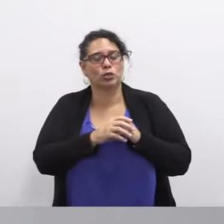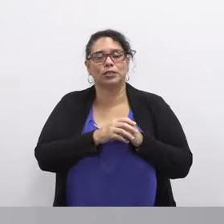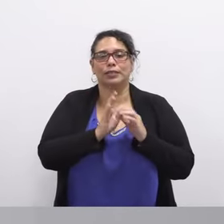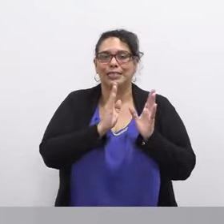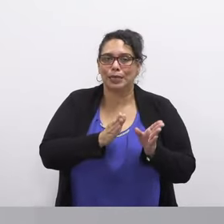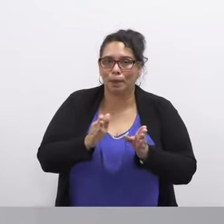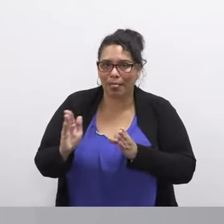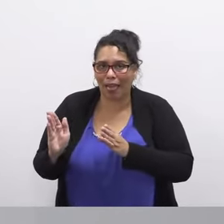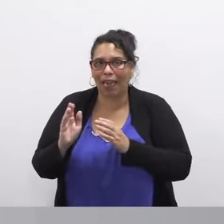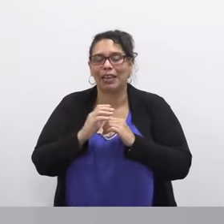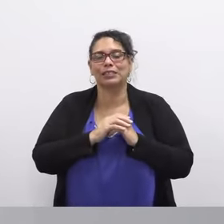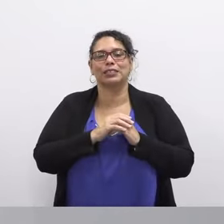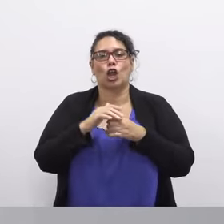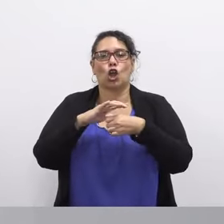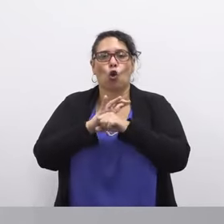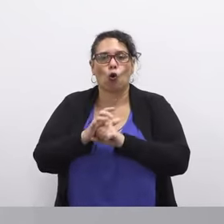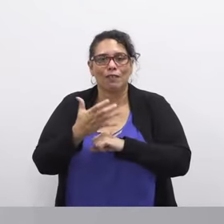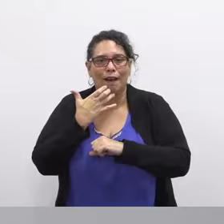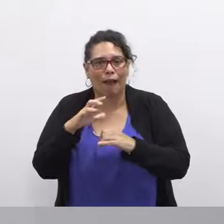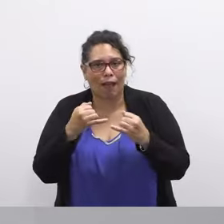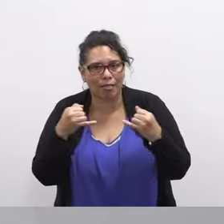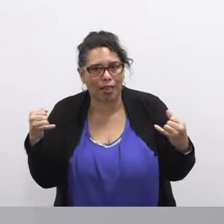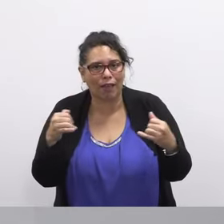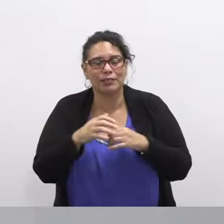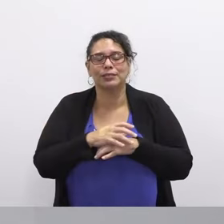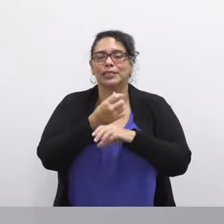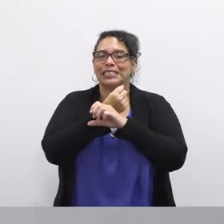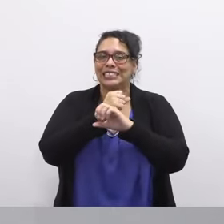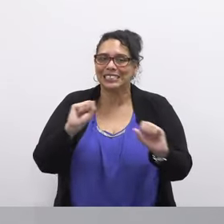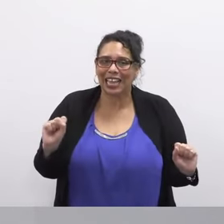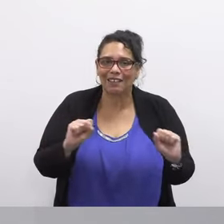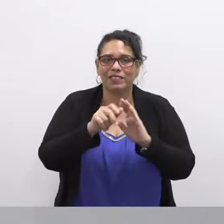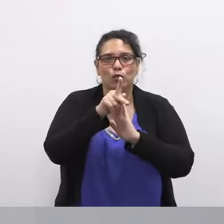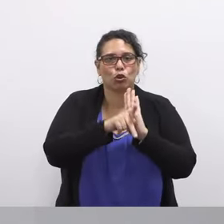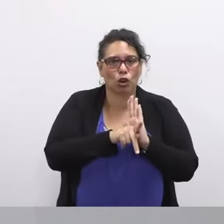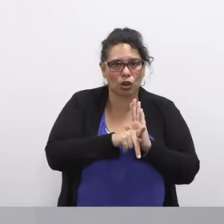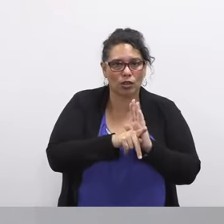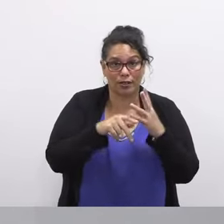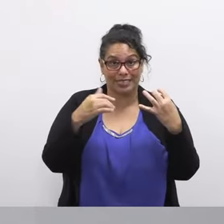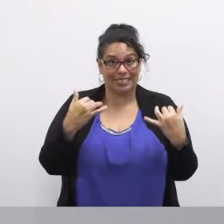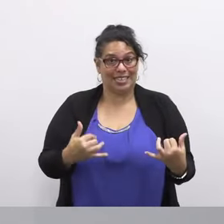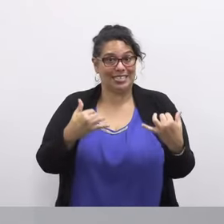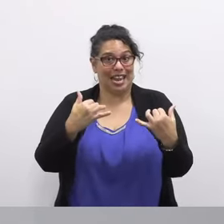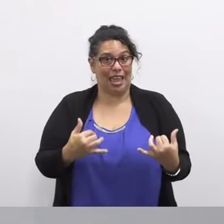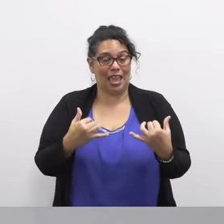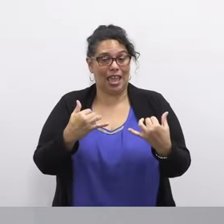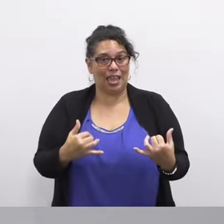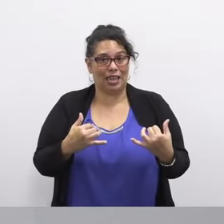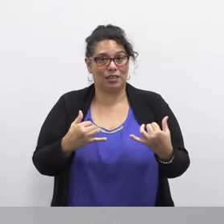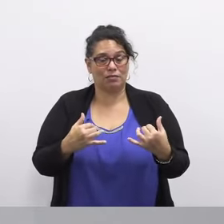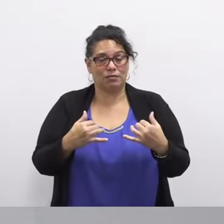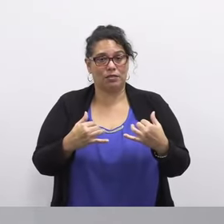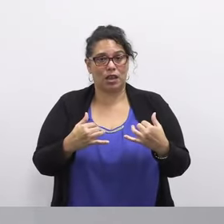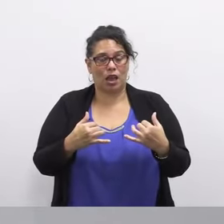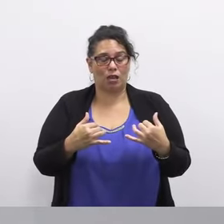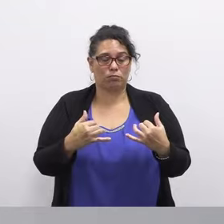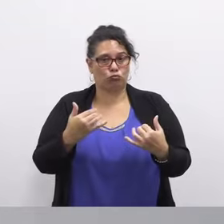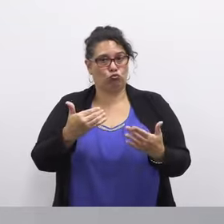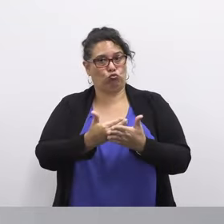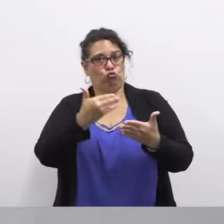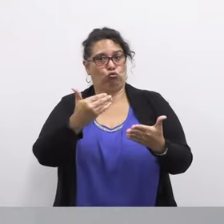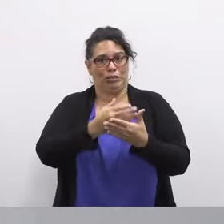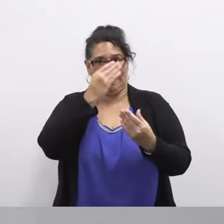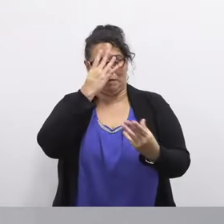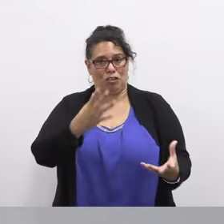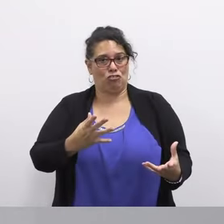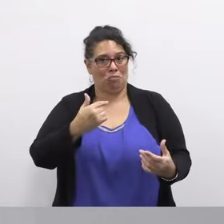plans, to COVID hotlines, to safety protocols. Even today, there was the latest information that I